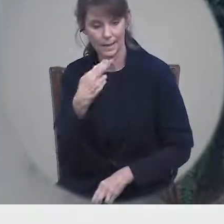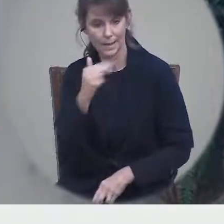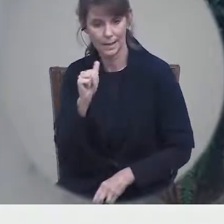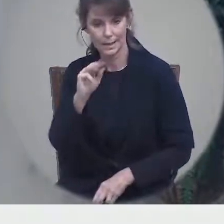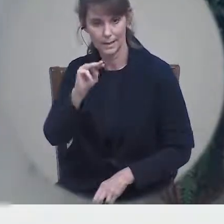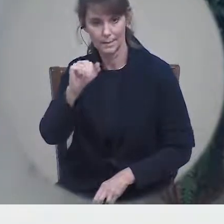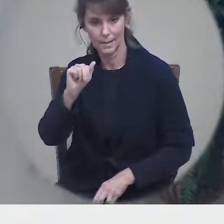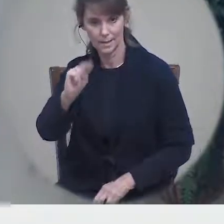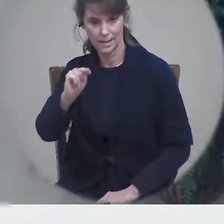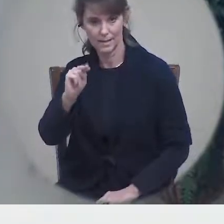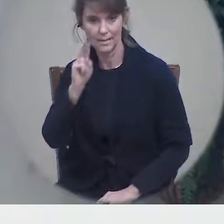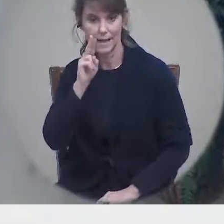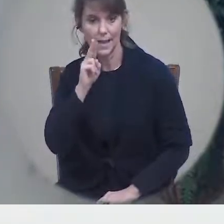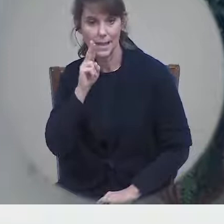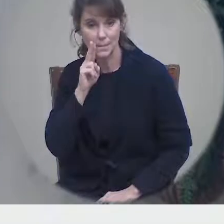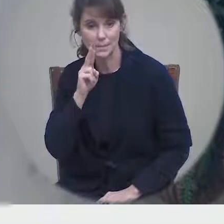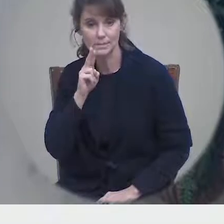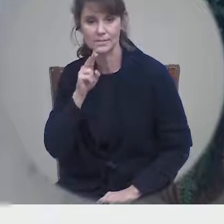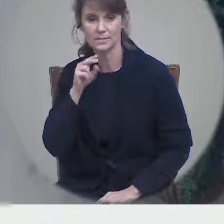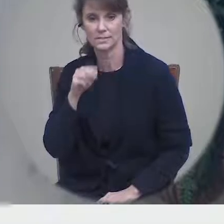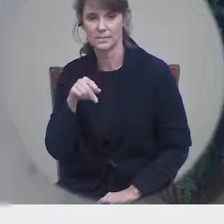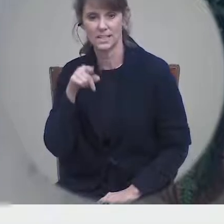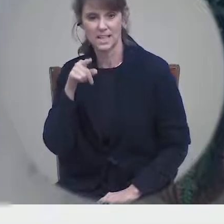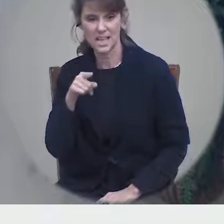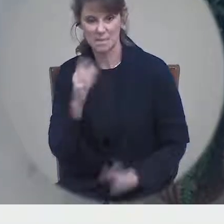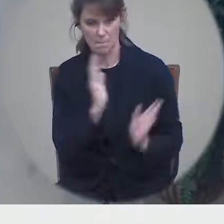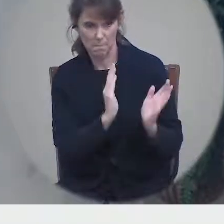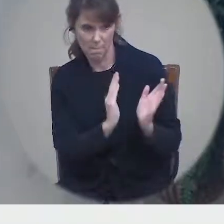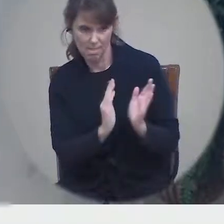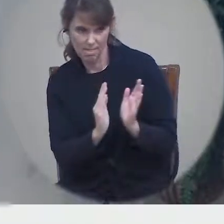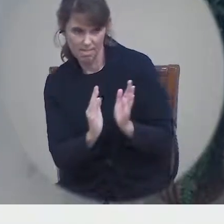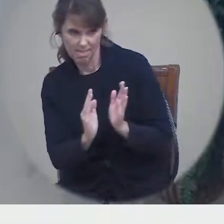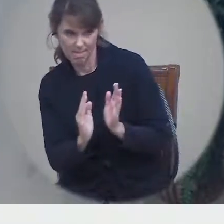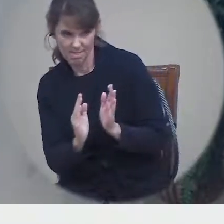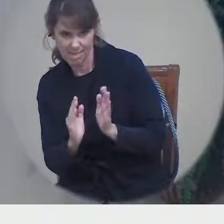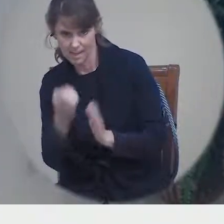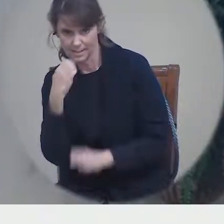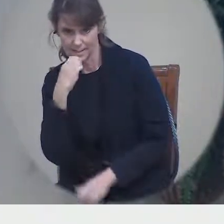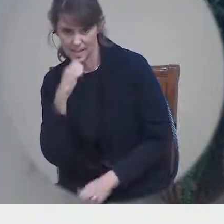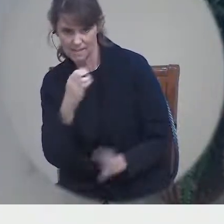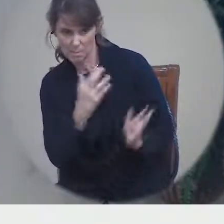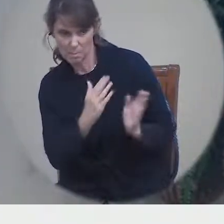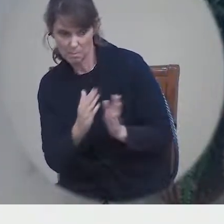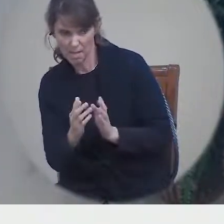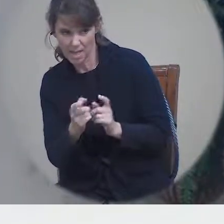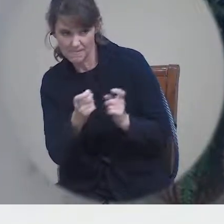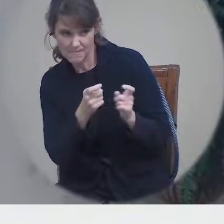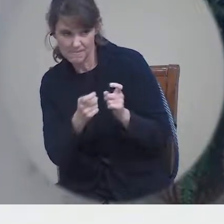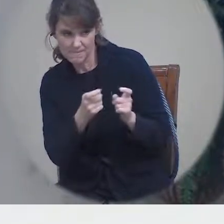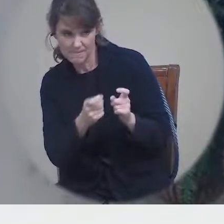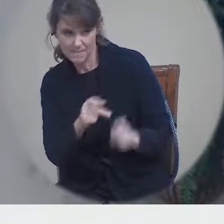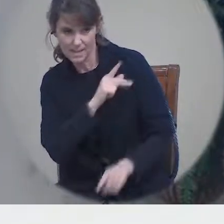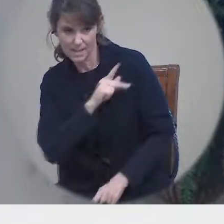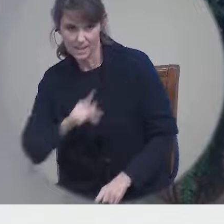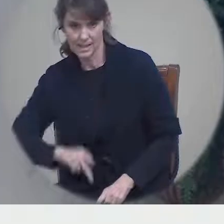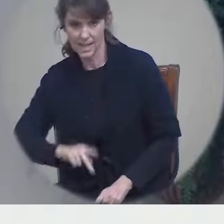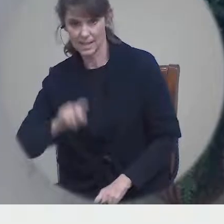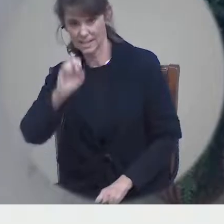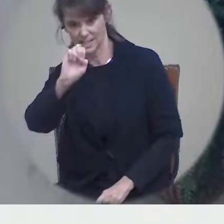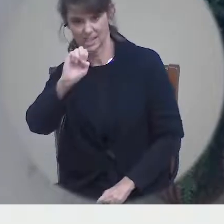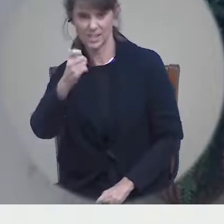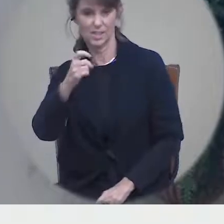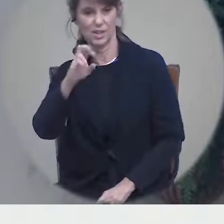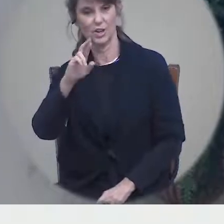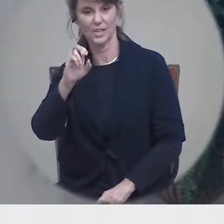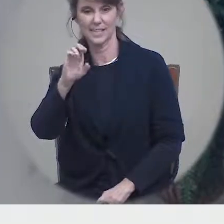this story, had devised a plan where he basically manipulated King Xerxes and